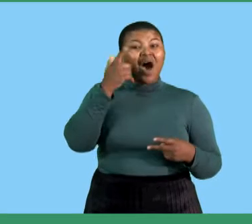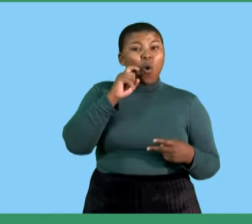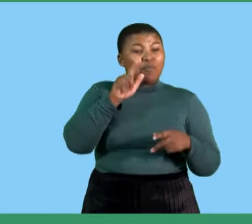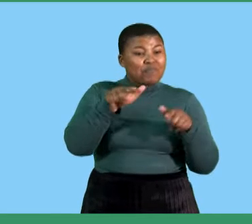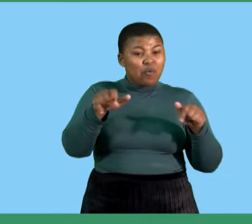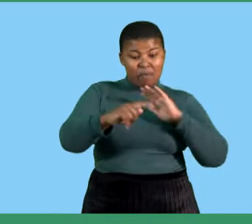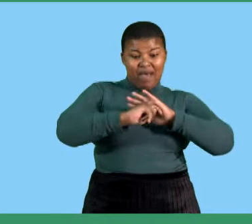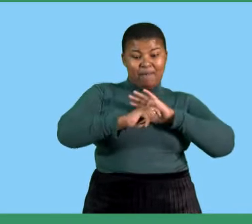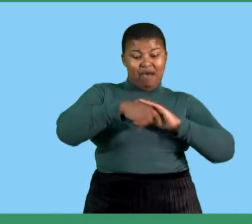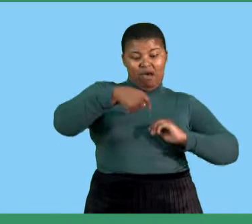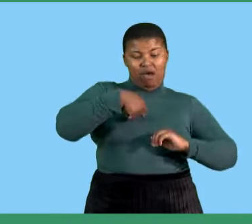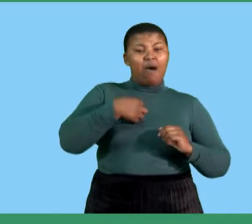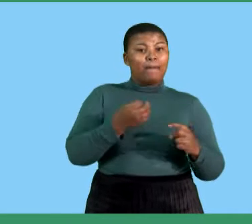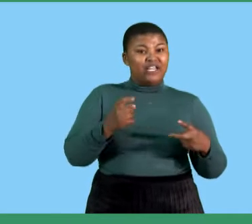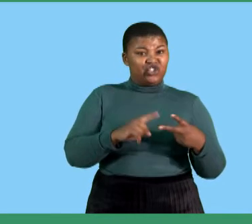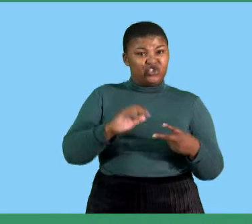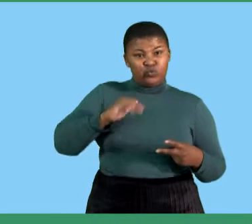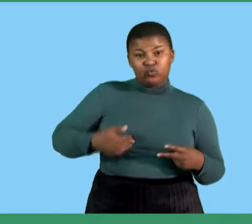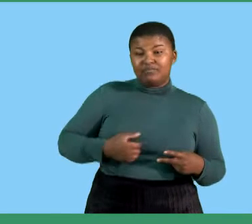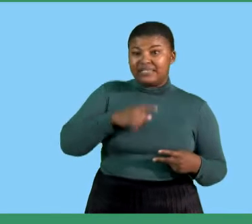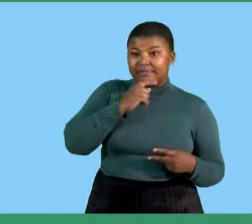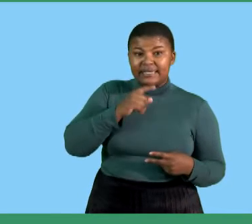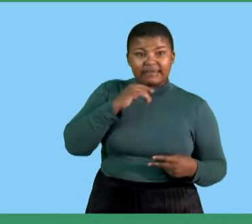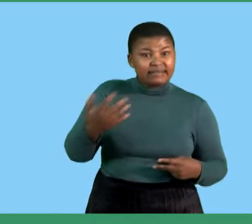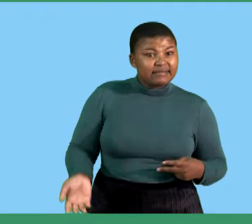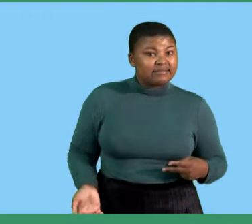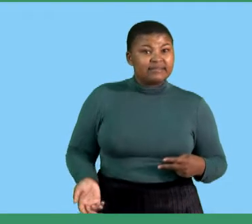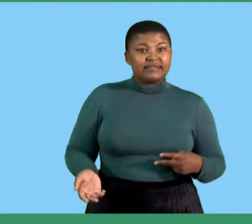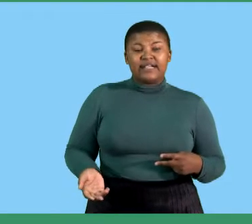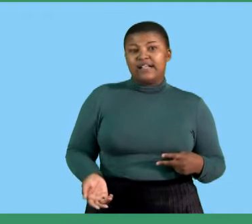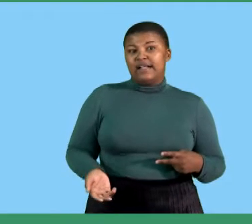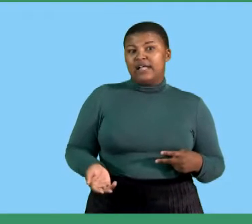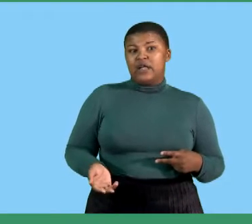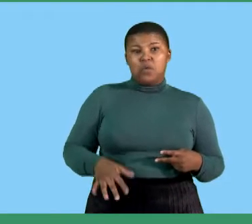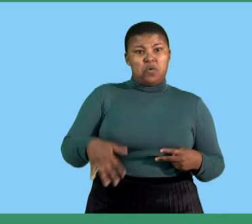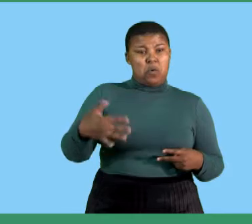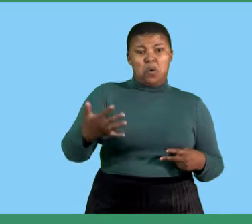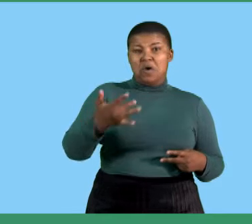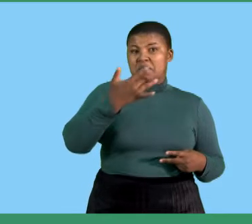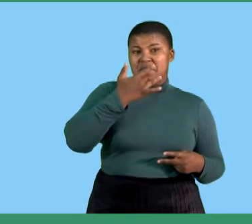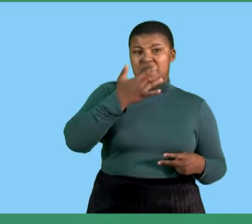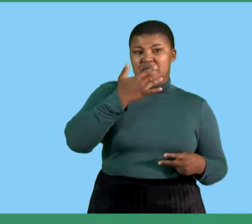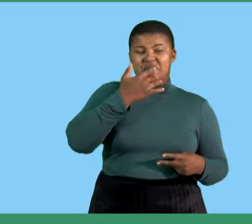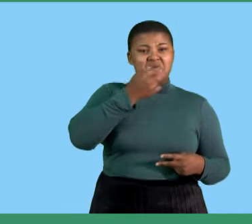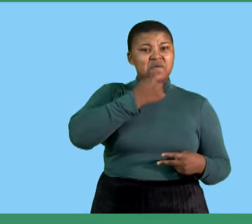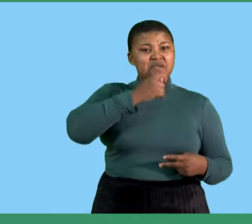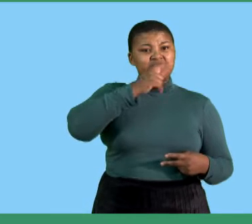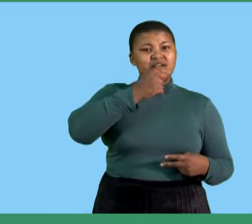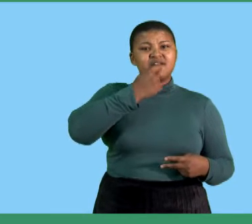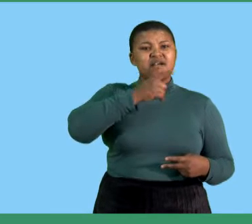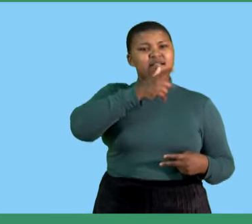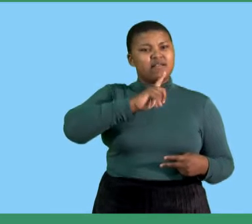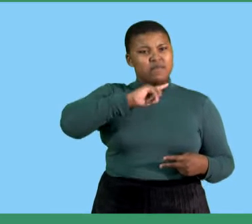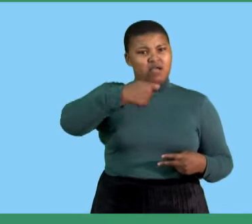target market? What is their agenda? Do you prefer females over males maybe, or do you prefer the